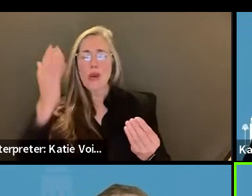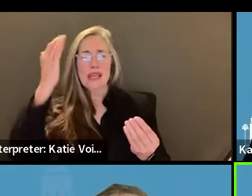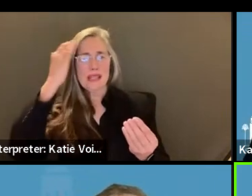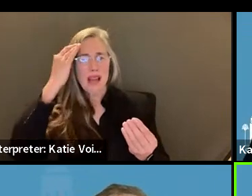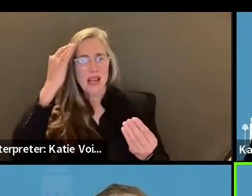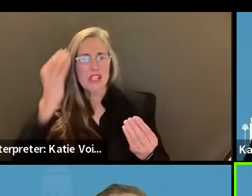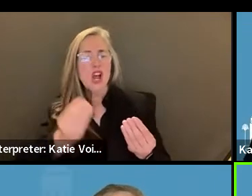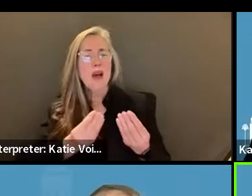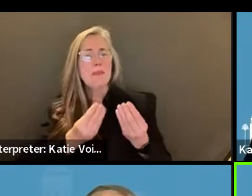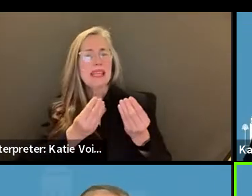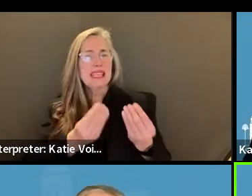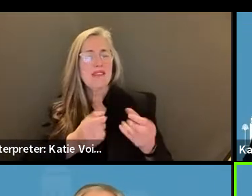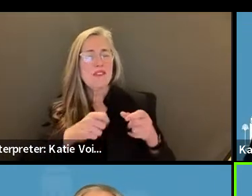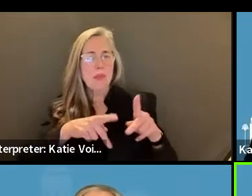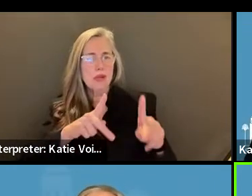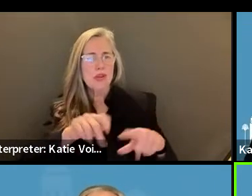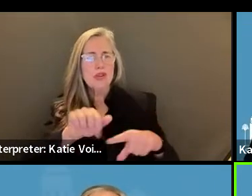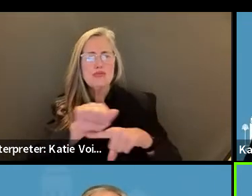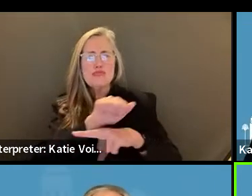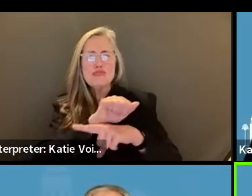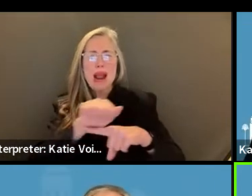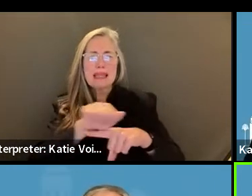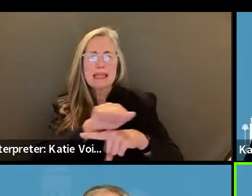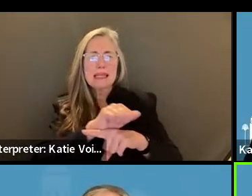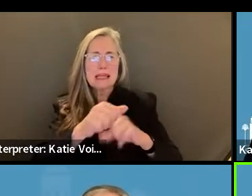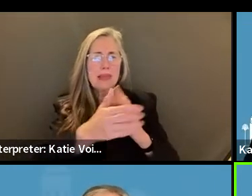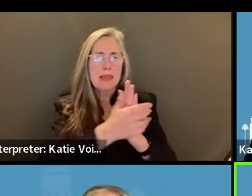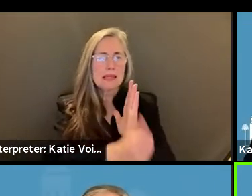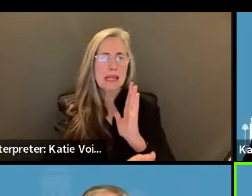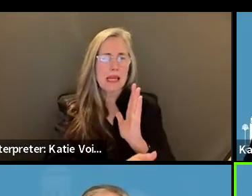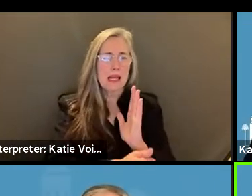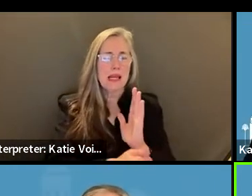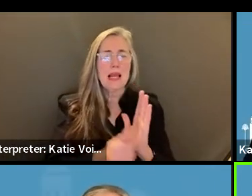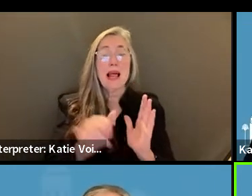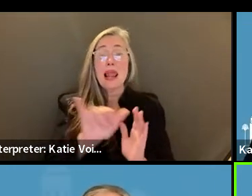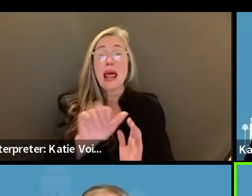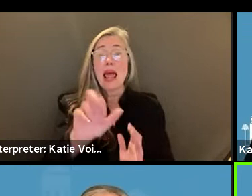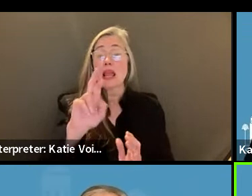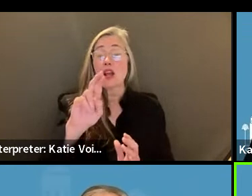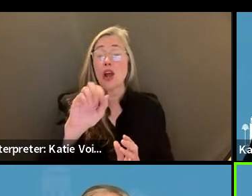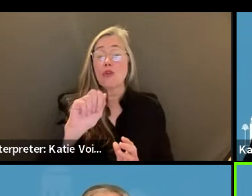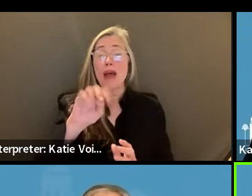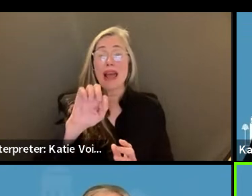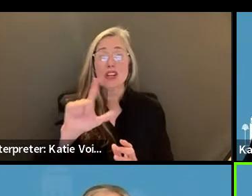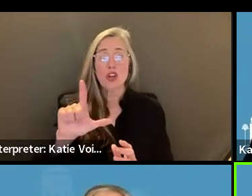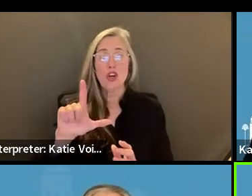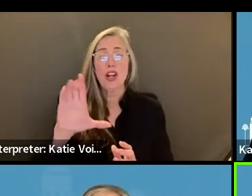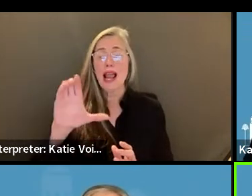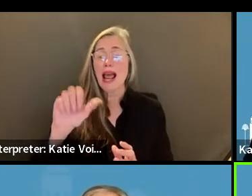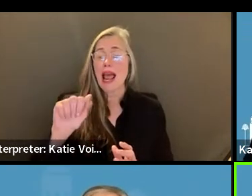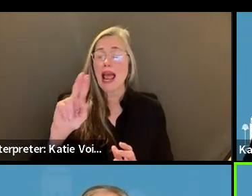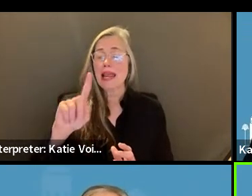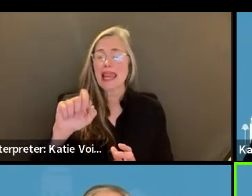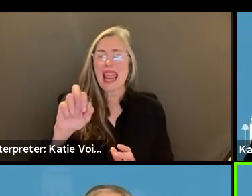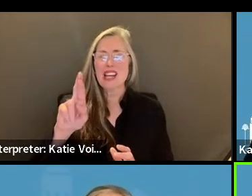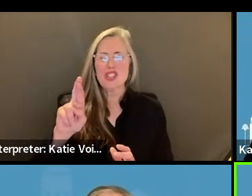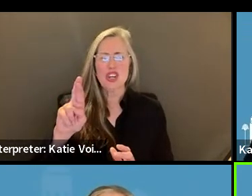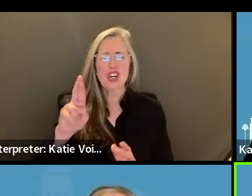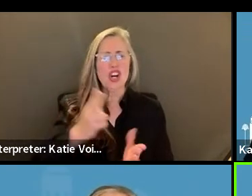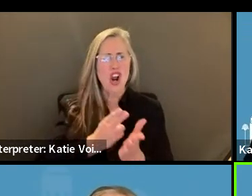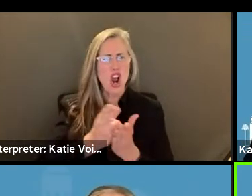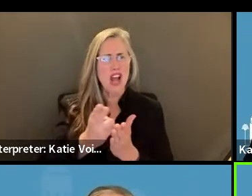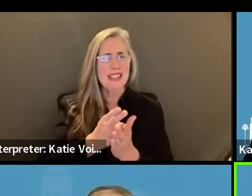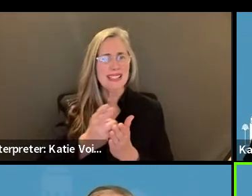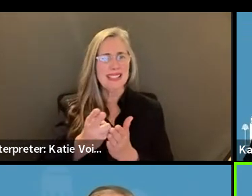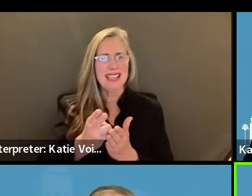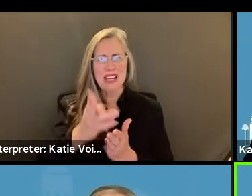opportunities to develop the skill. I think the radical candor is a great opportunity for that. I think that's a good first step. But what other opportunities are out